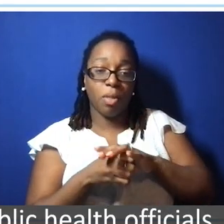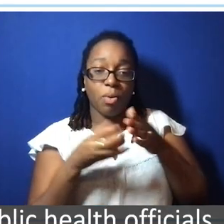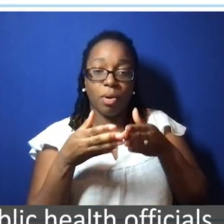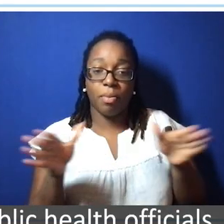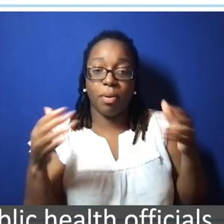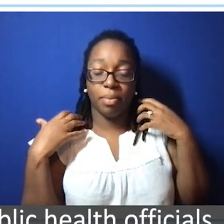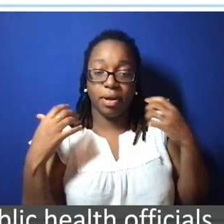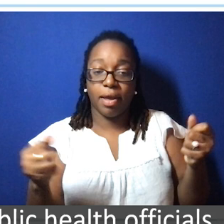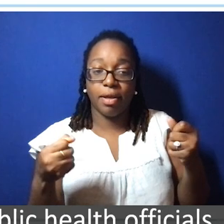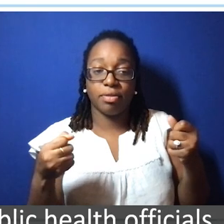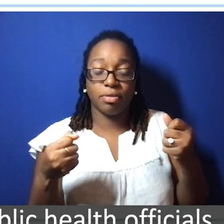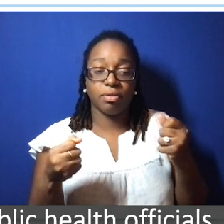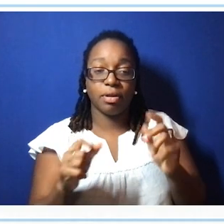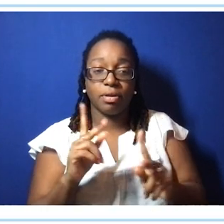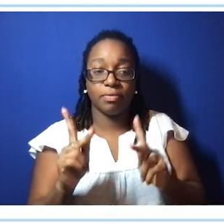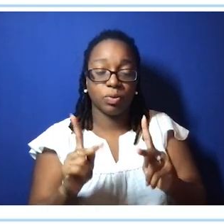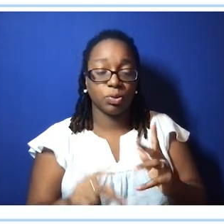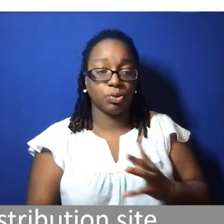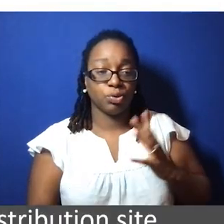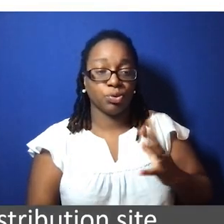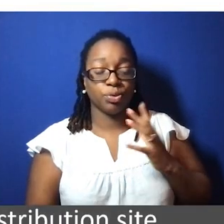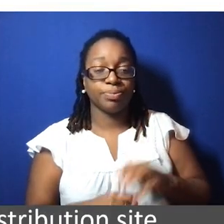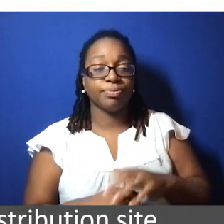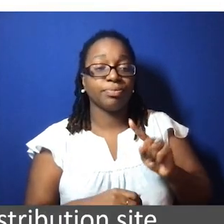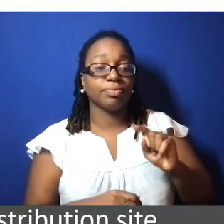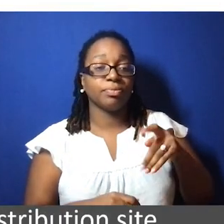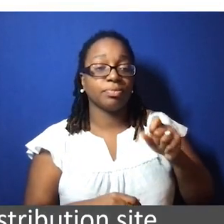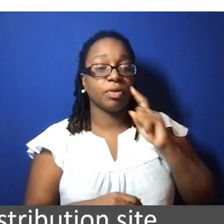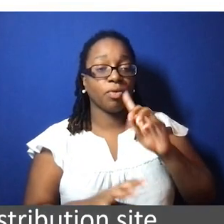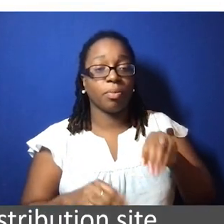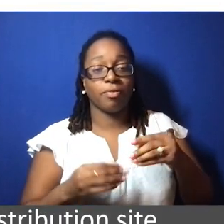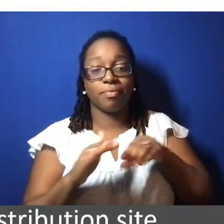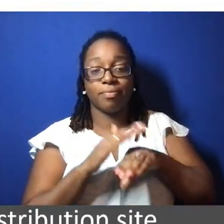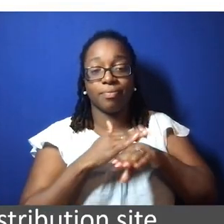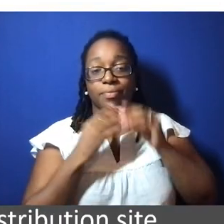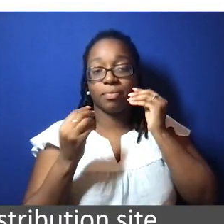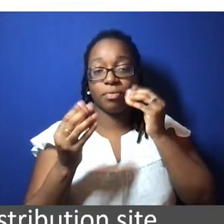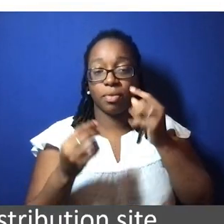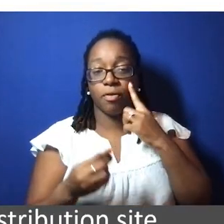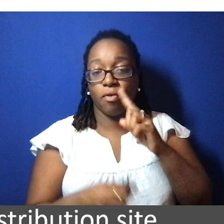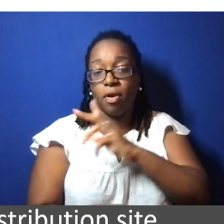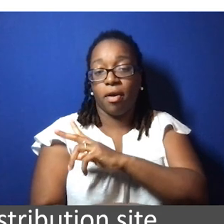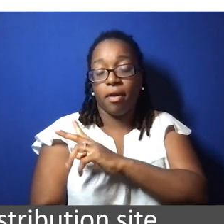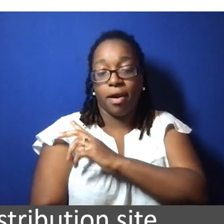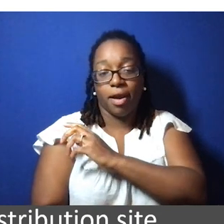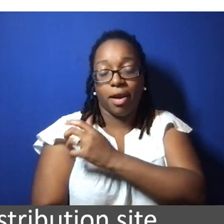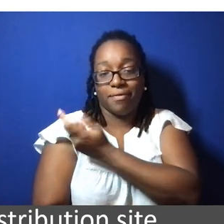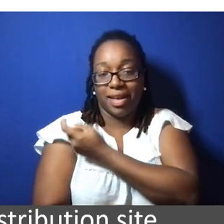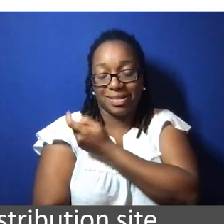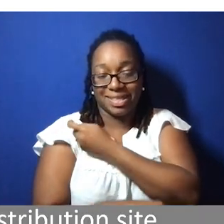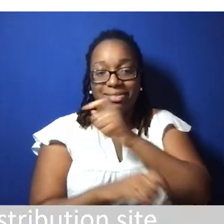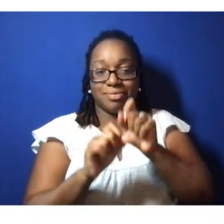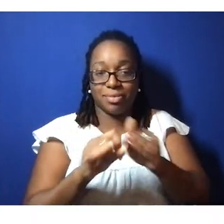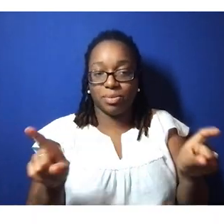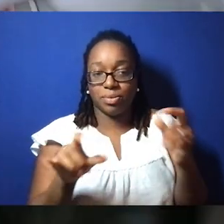from local public health officials. Tips for providing accessible information at a vaccine